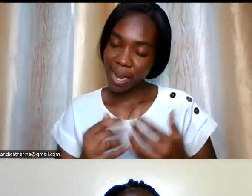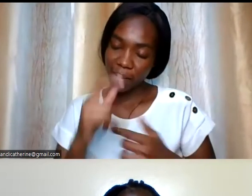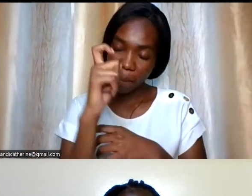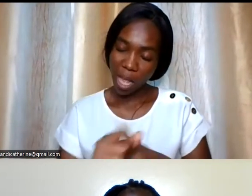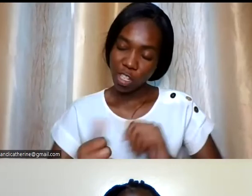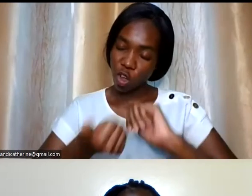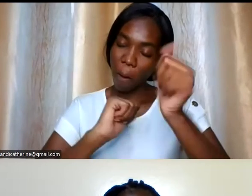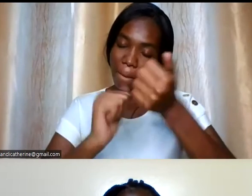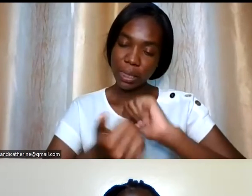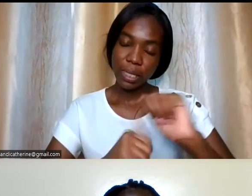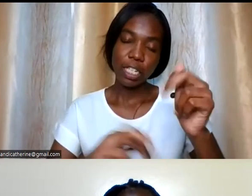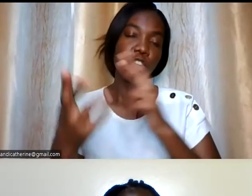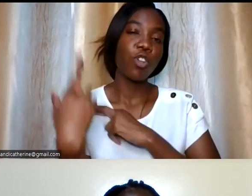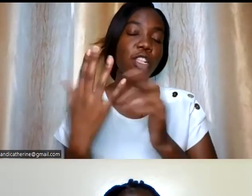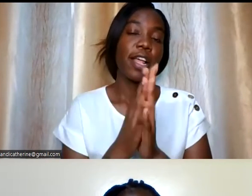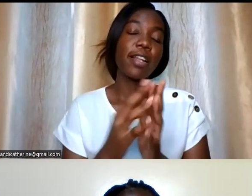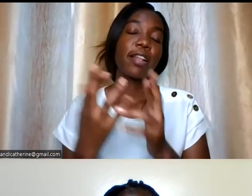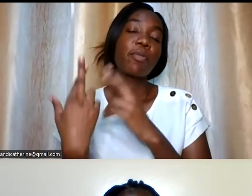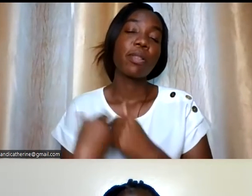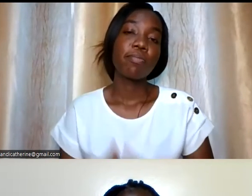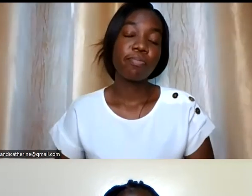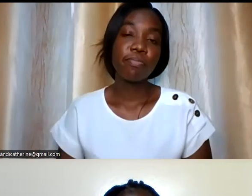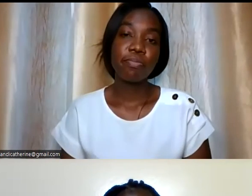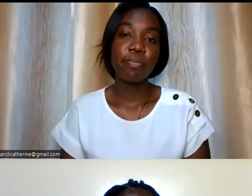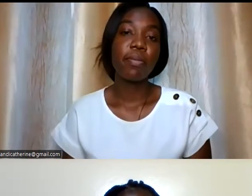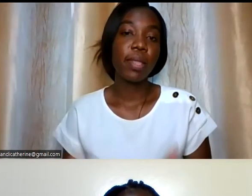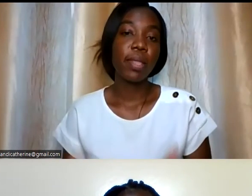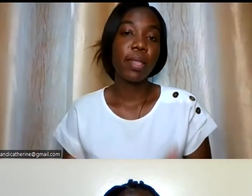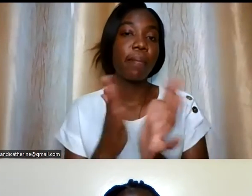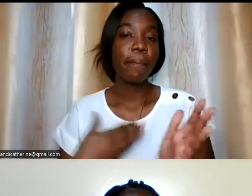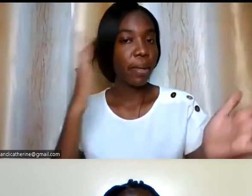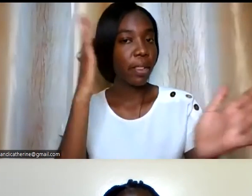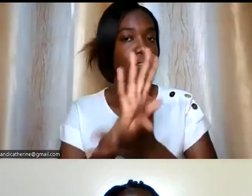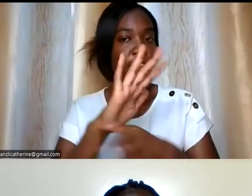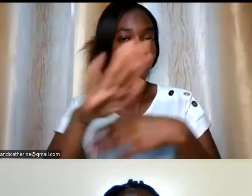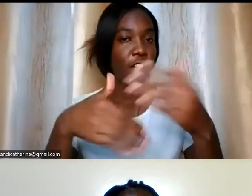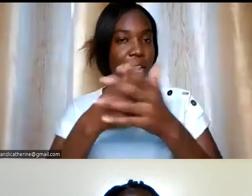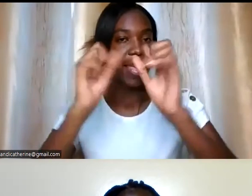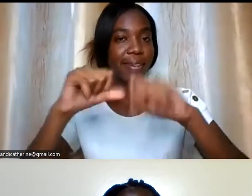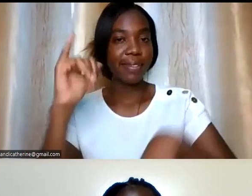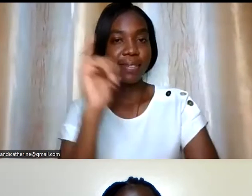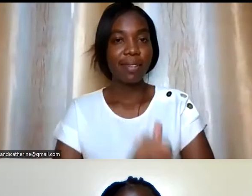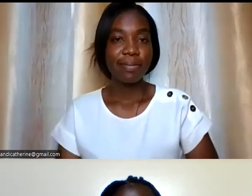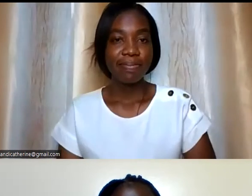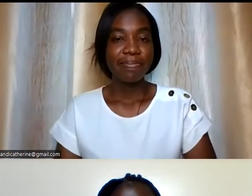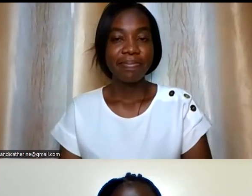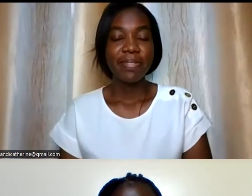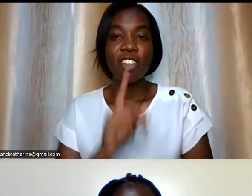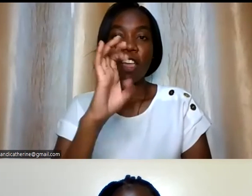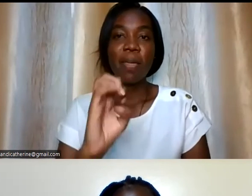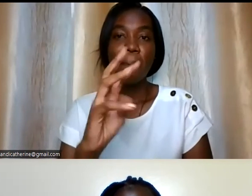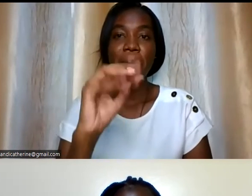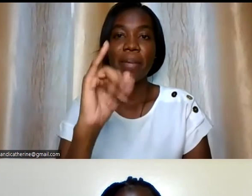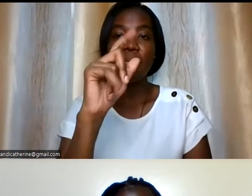their roles and responsibilities. And I believe we all agree to that. Emily, your parting shot.